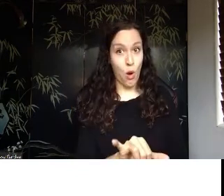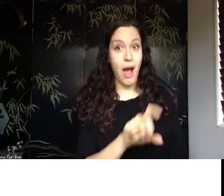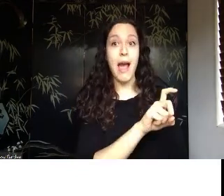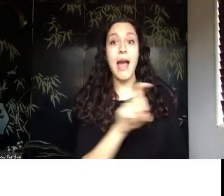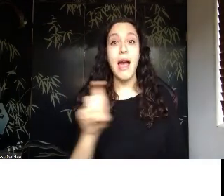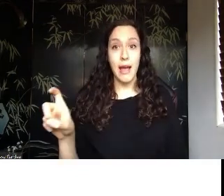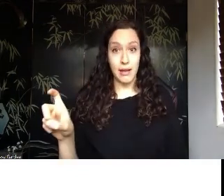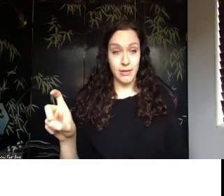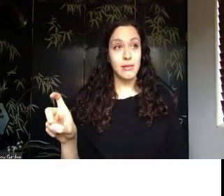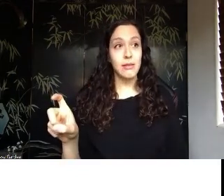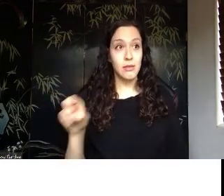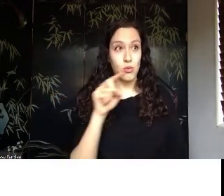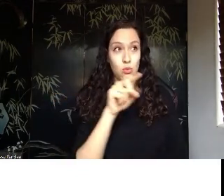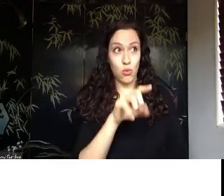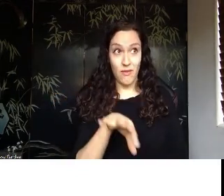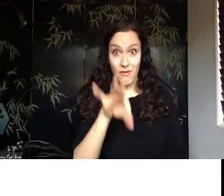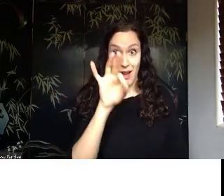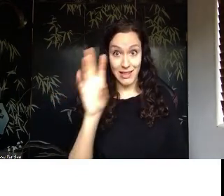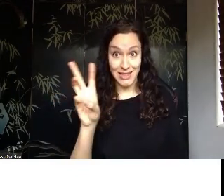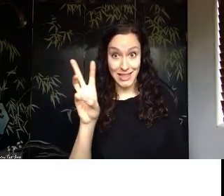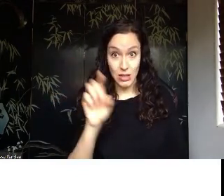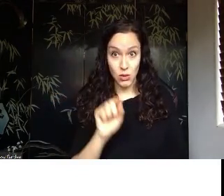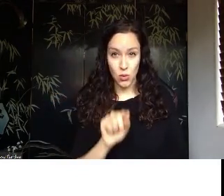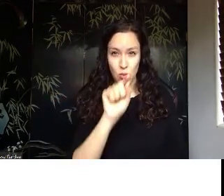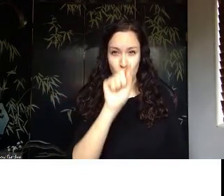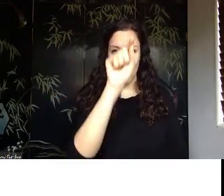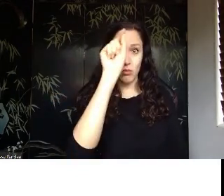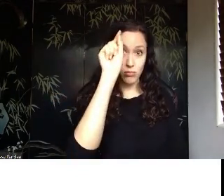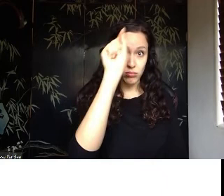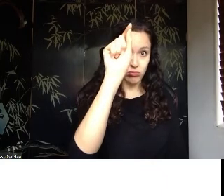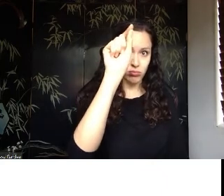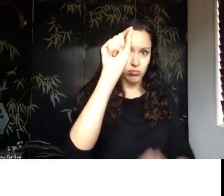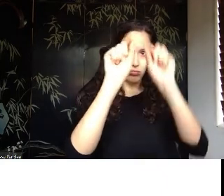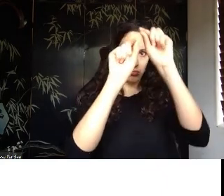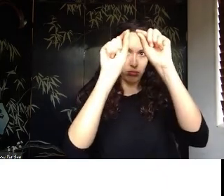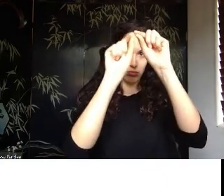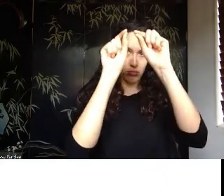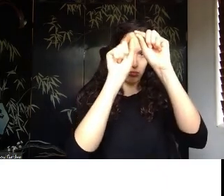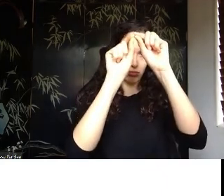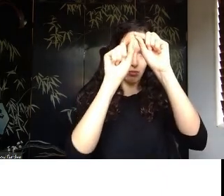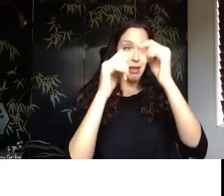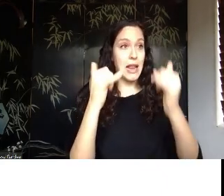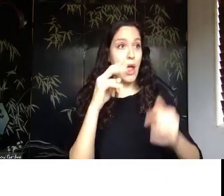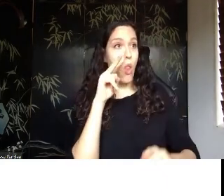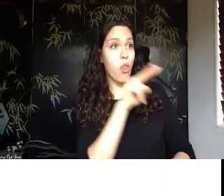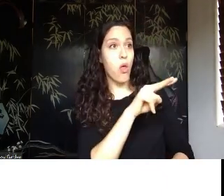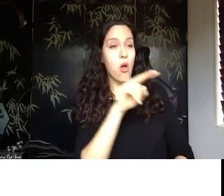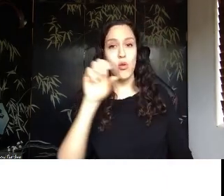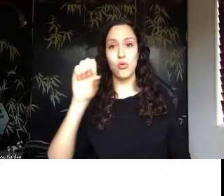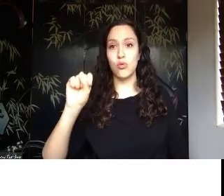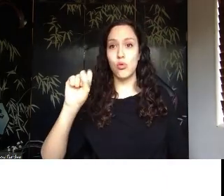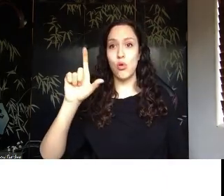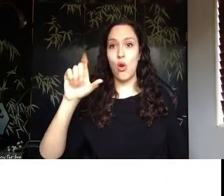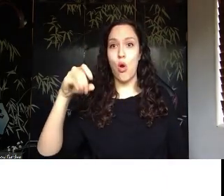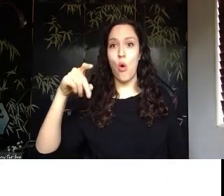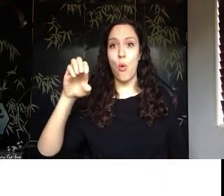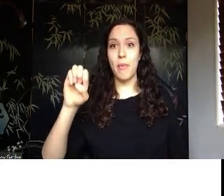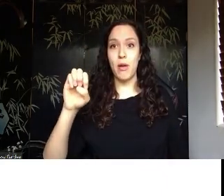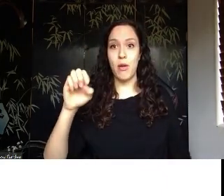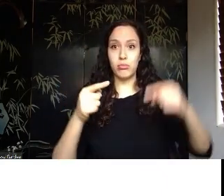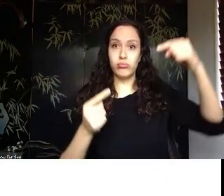6 is, you're going to automatically put that point. But then you're going to look at the slope. And